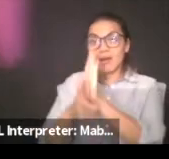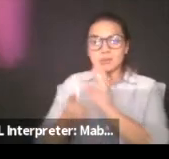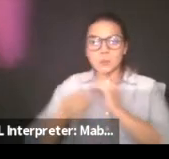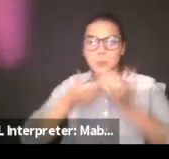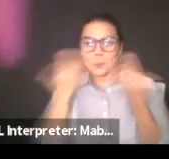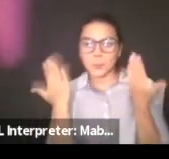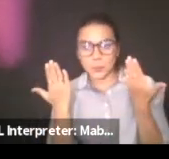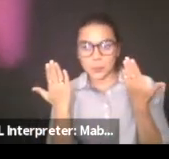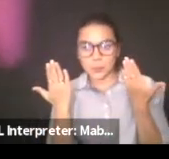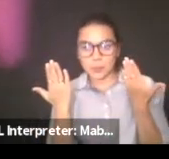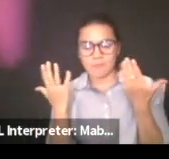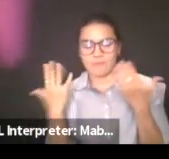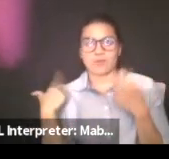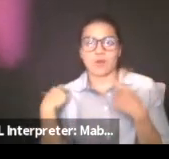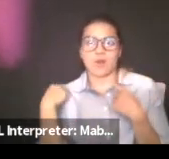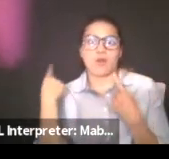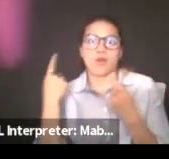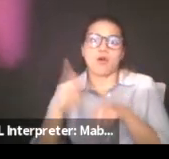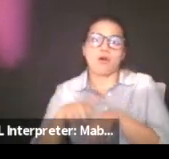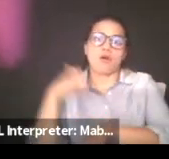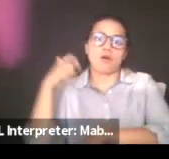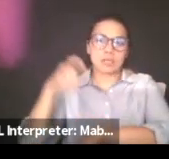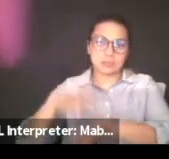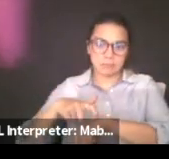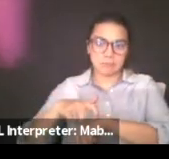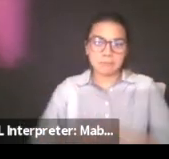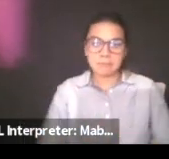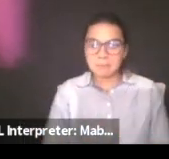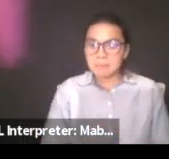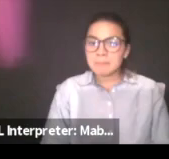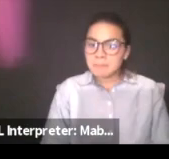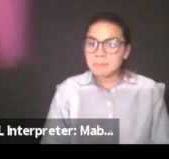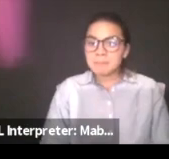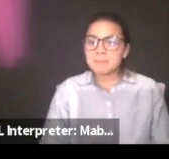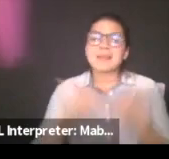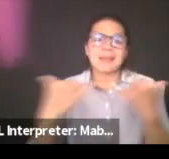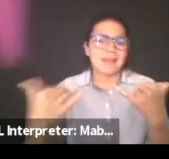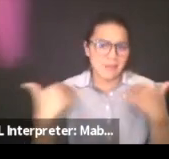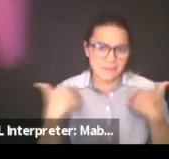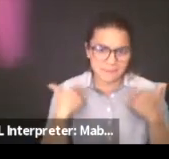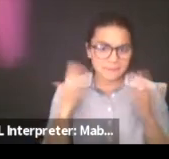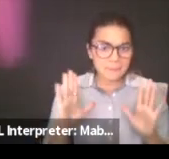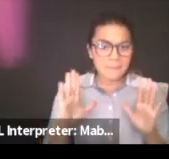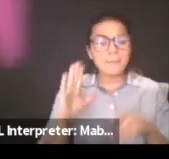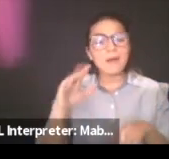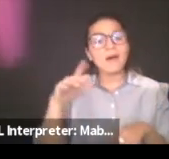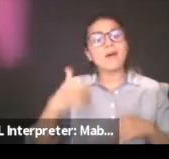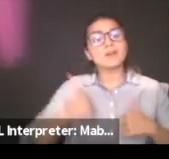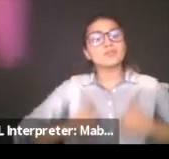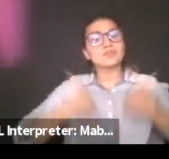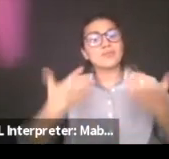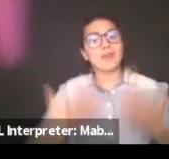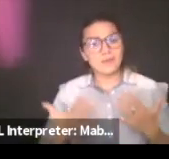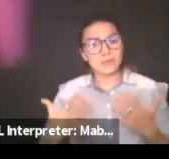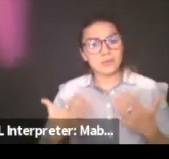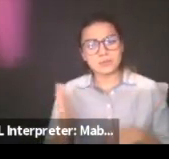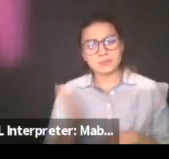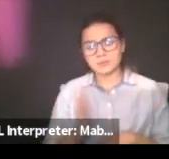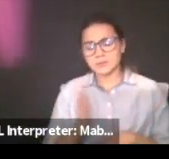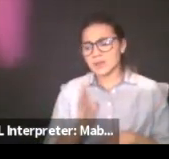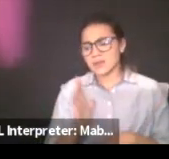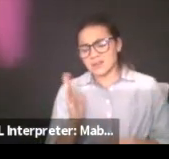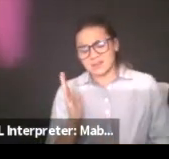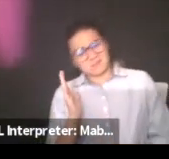large, widespread movement to end sexual assault, survivors understood that they then needed to engage in federal